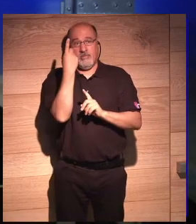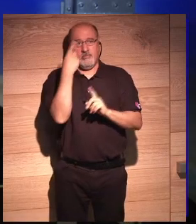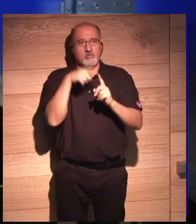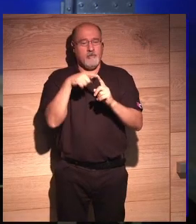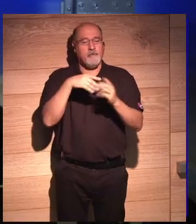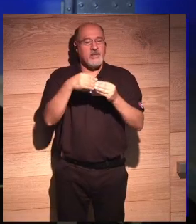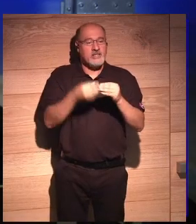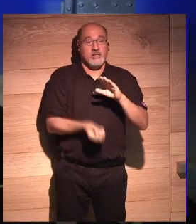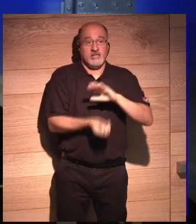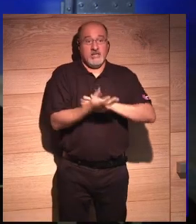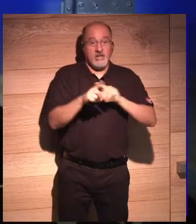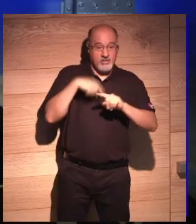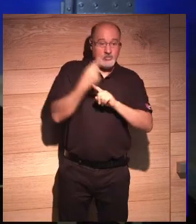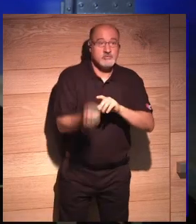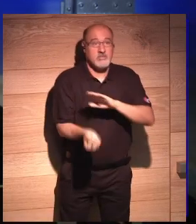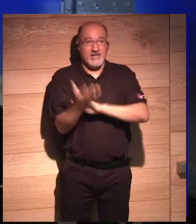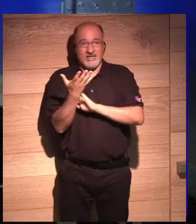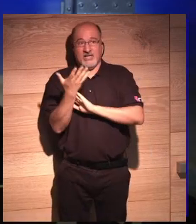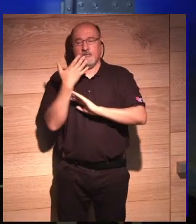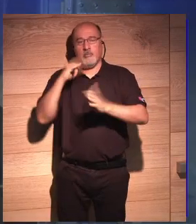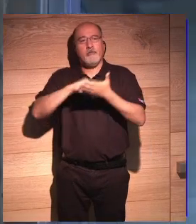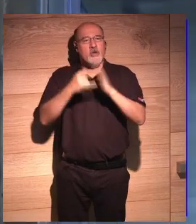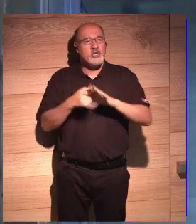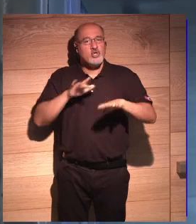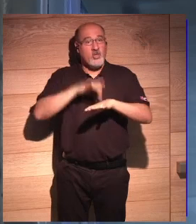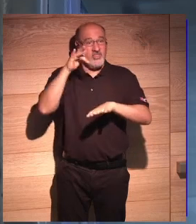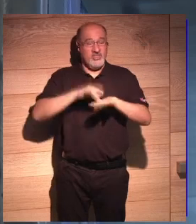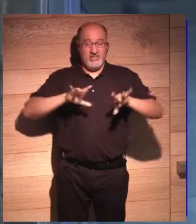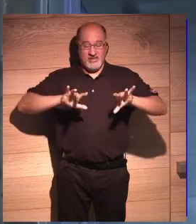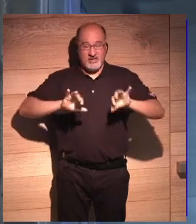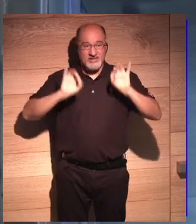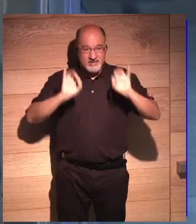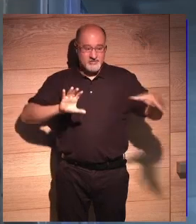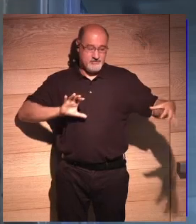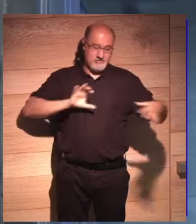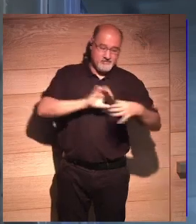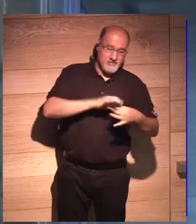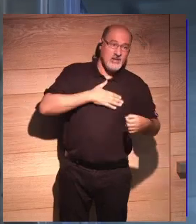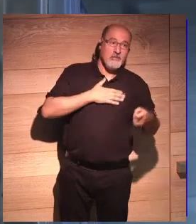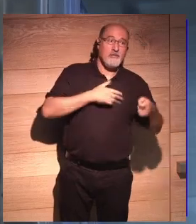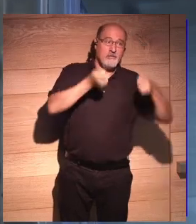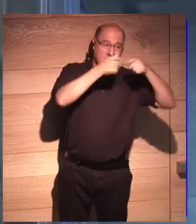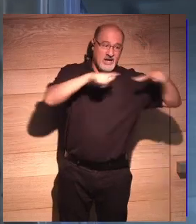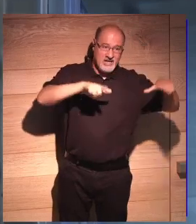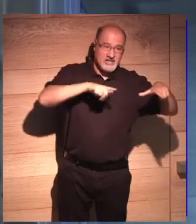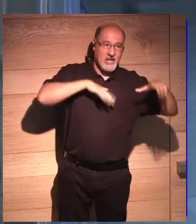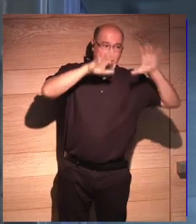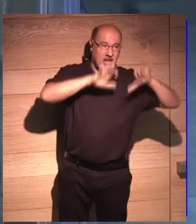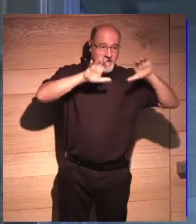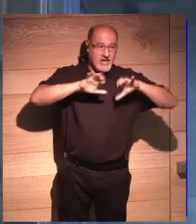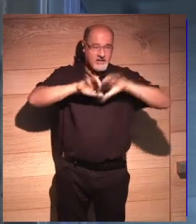actual living digital projects that are kind of machine learning based. We have lots of ML training going on that I'd say